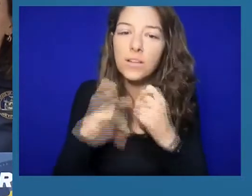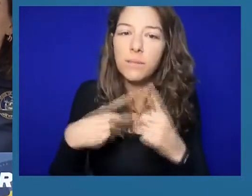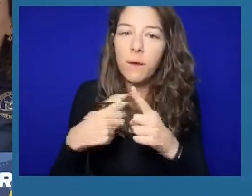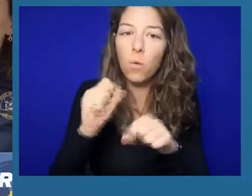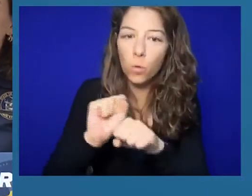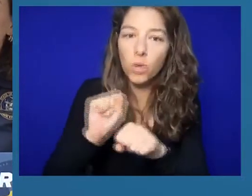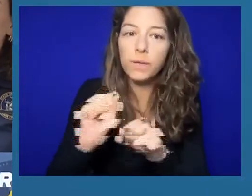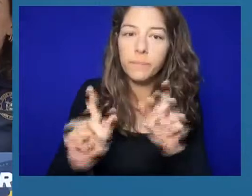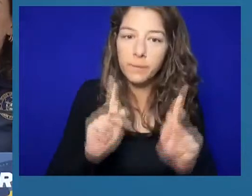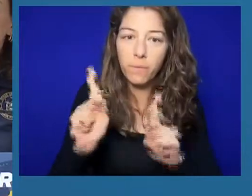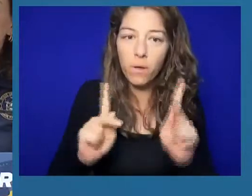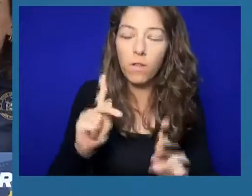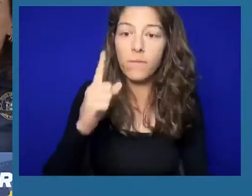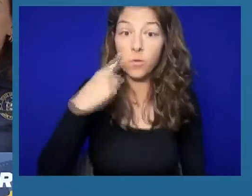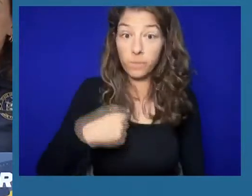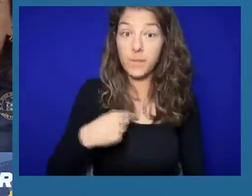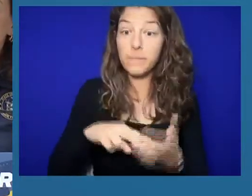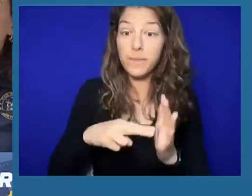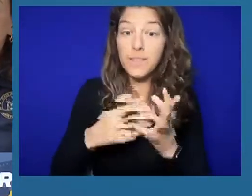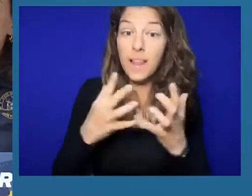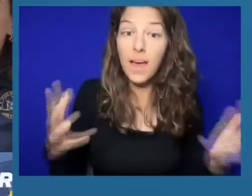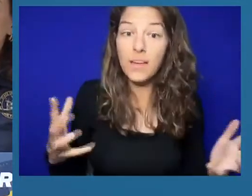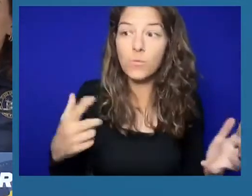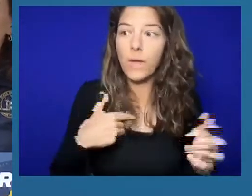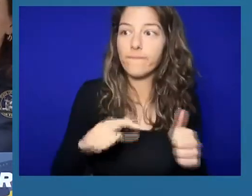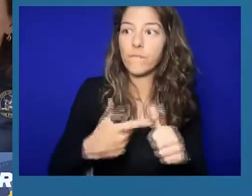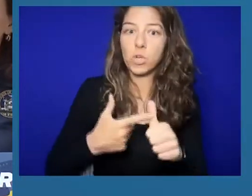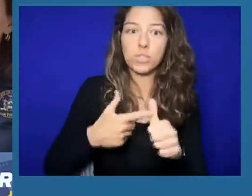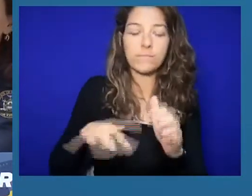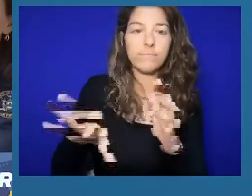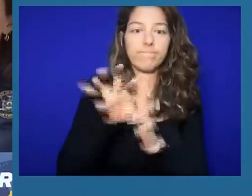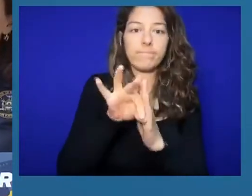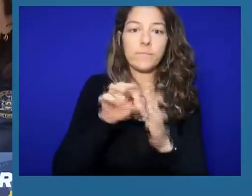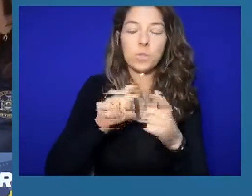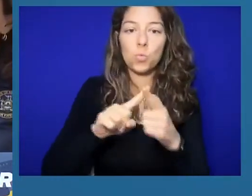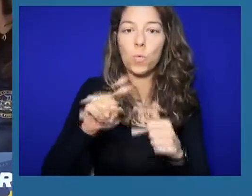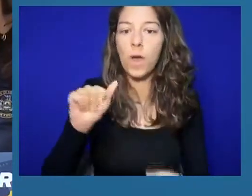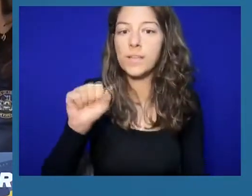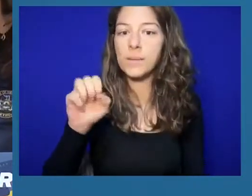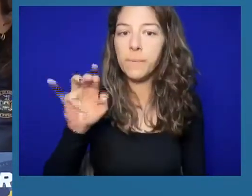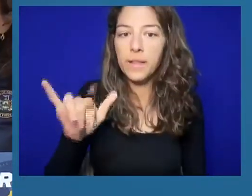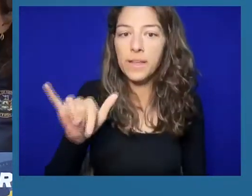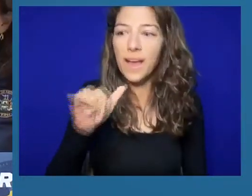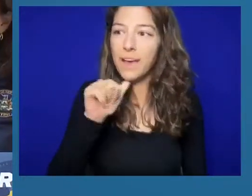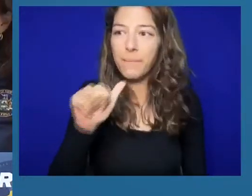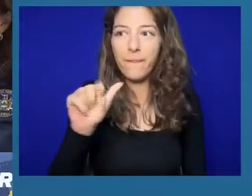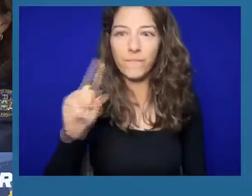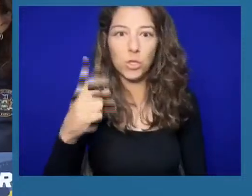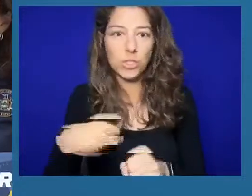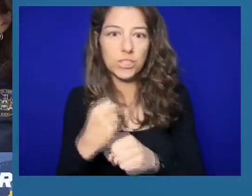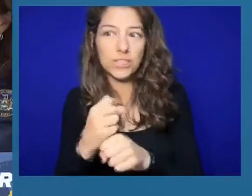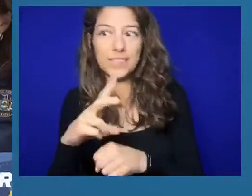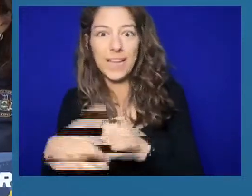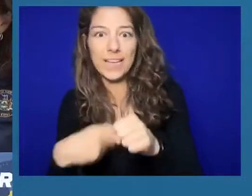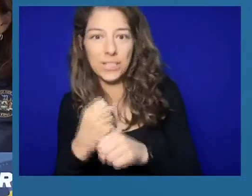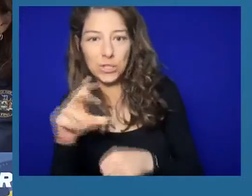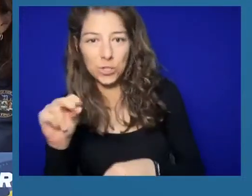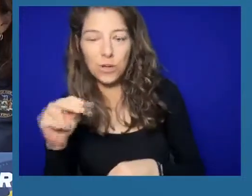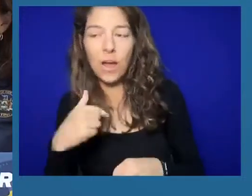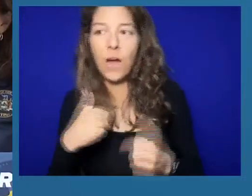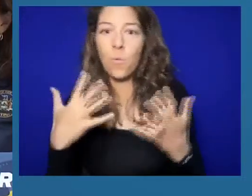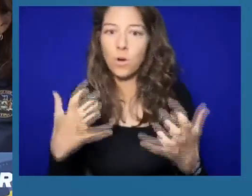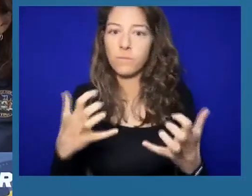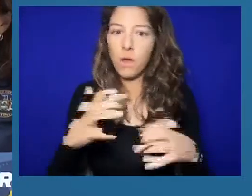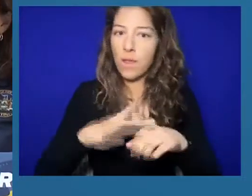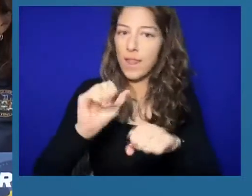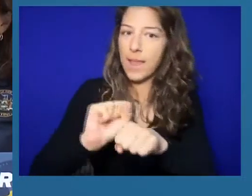for me, it means a lot. When I first got elected to the assembly, I didn't get on my first year, but the second year I wanted to be on the labor